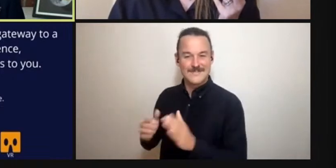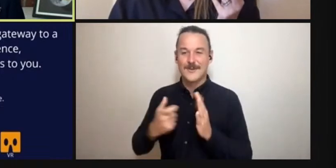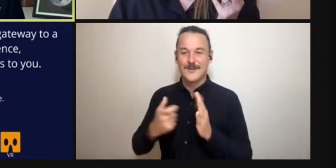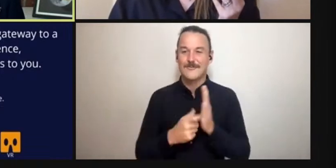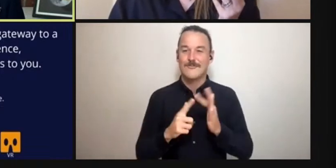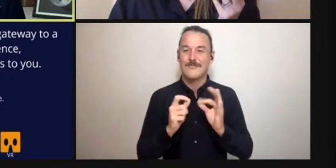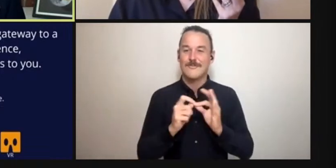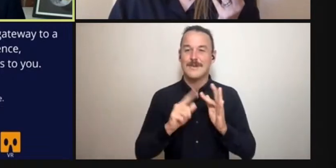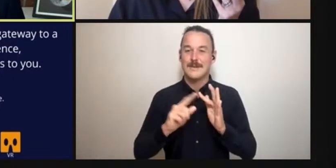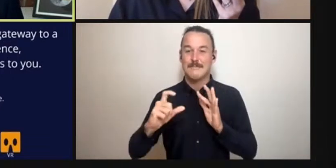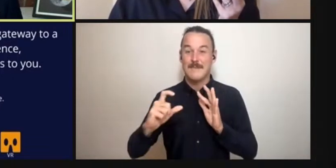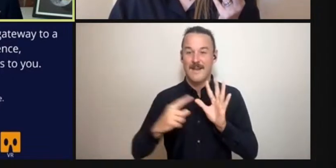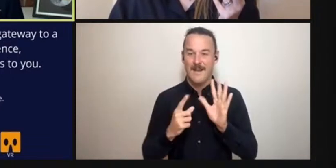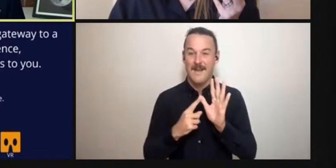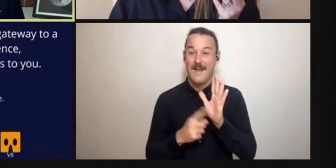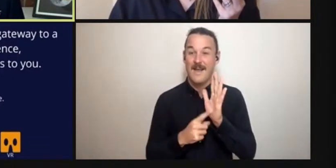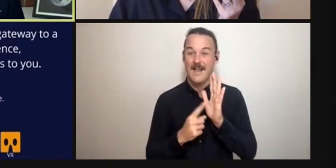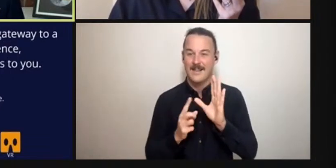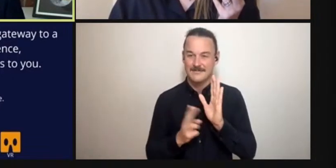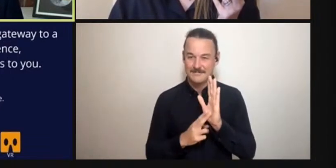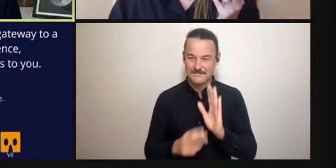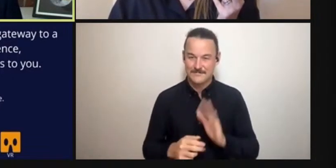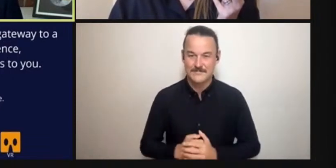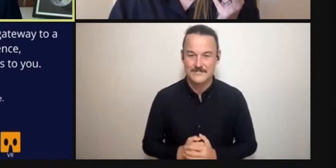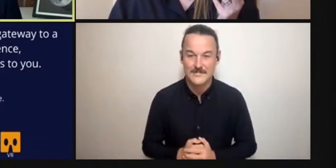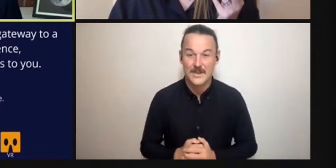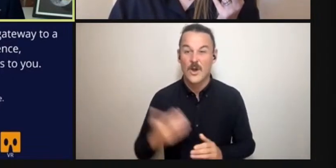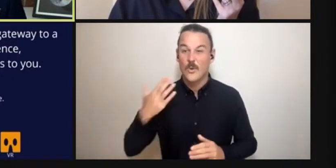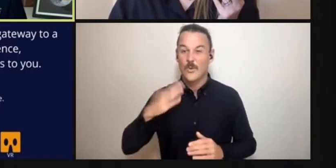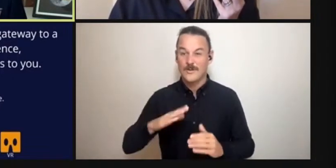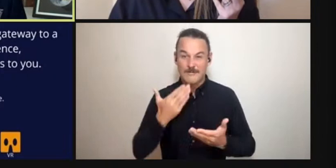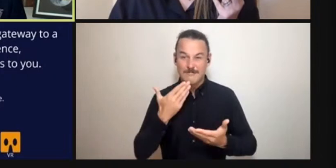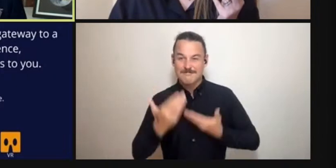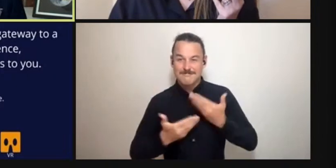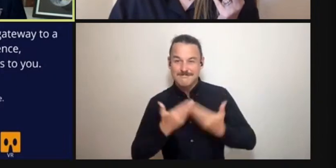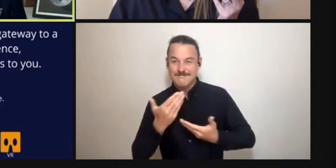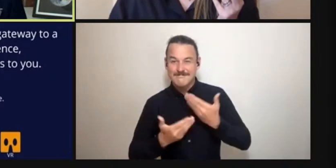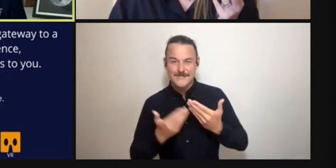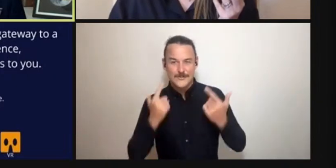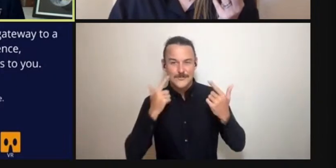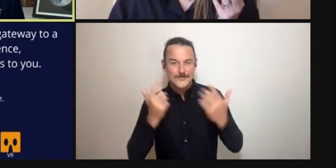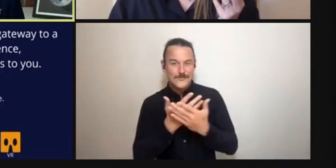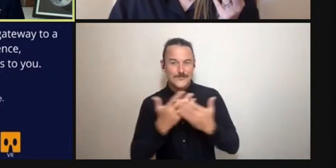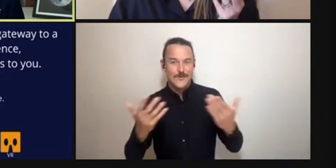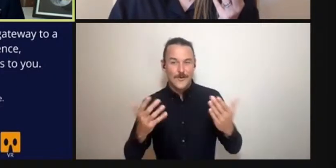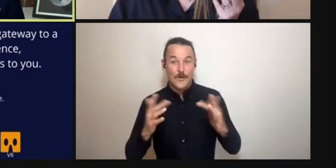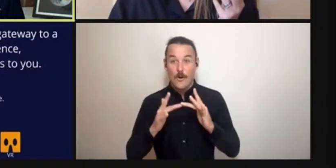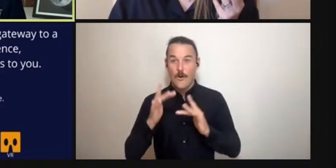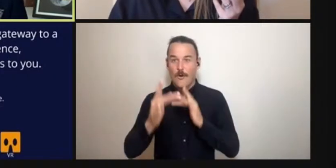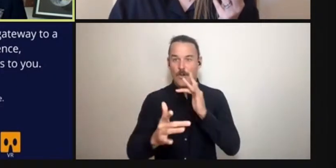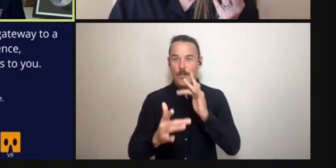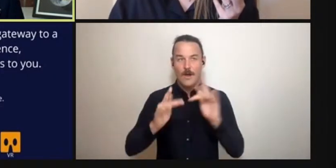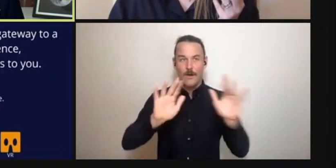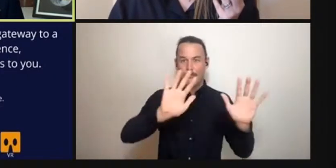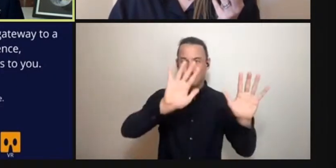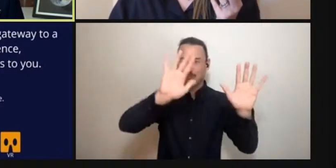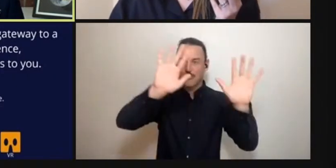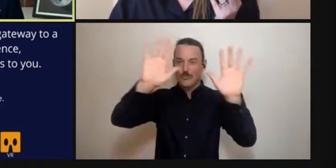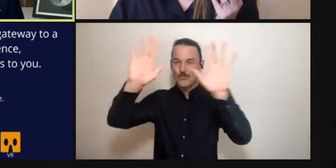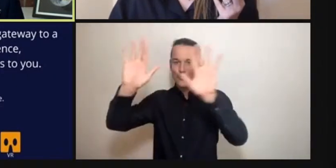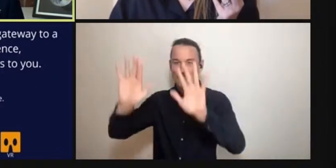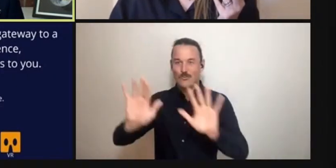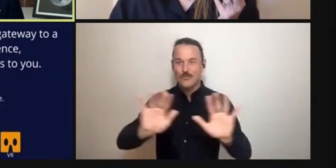you through a tour of the virtual cosmos. But before that, we're going